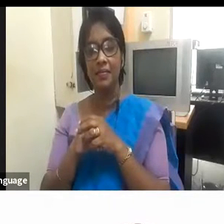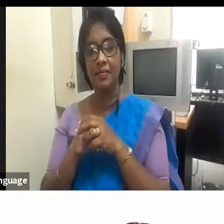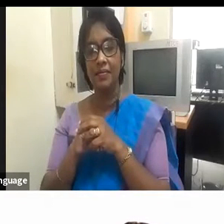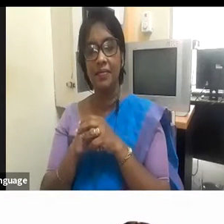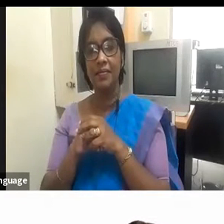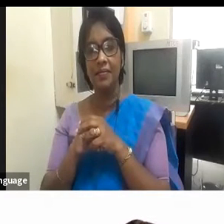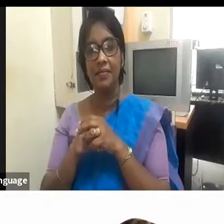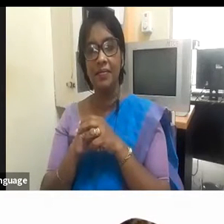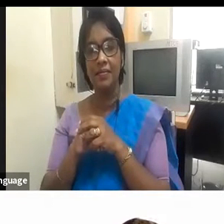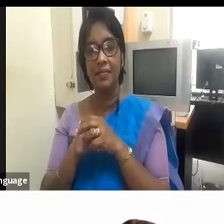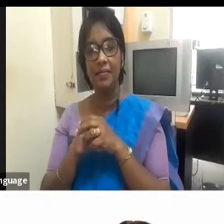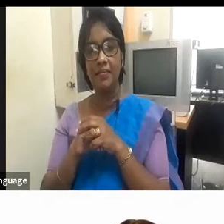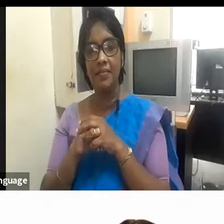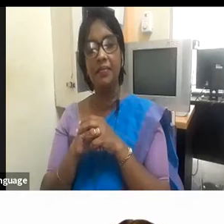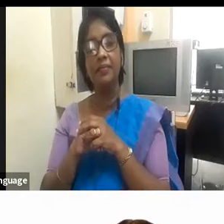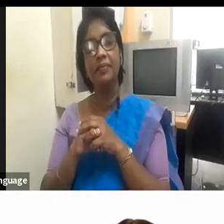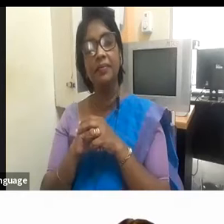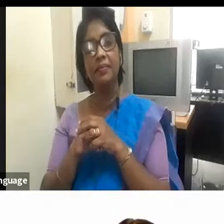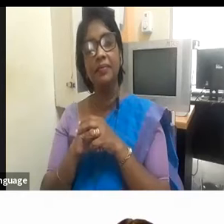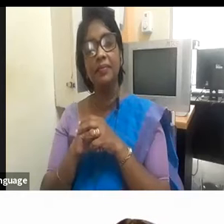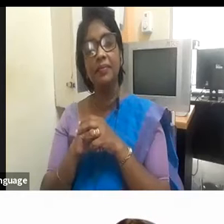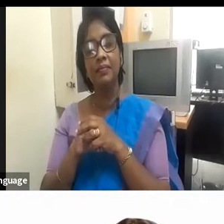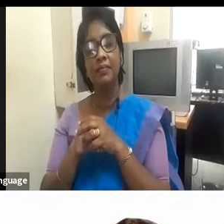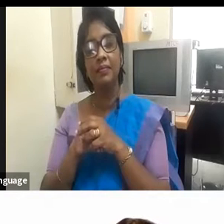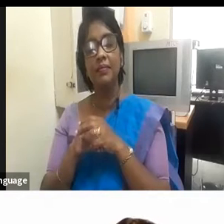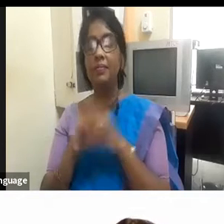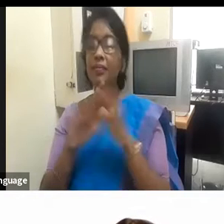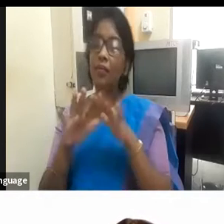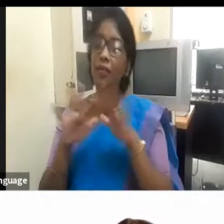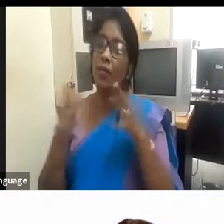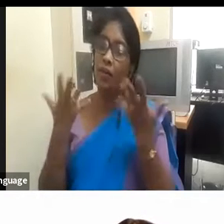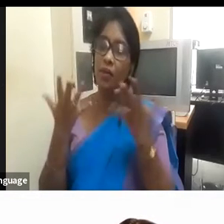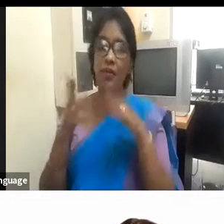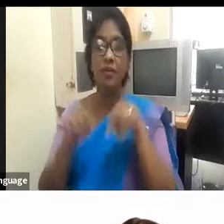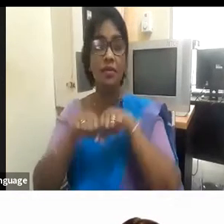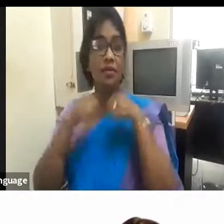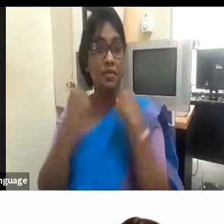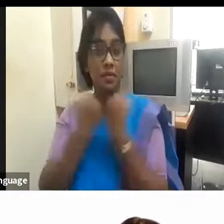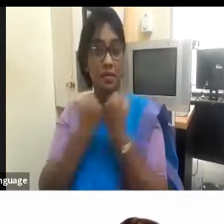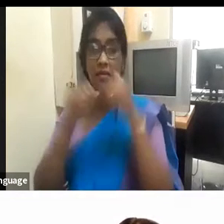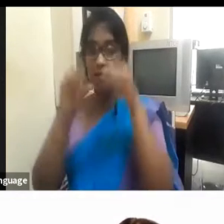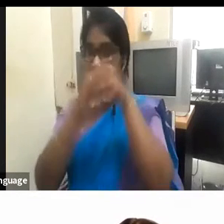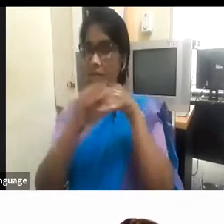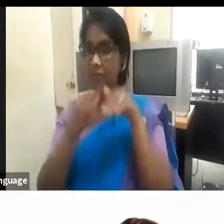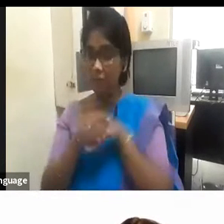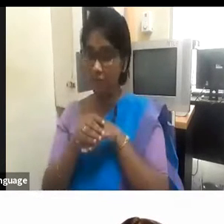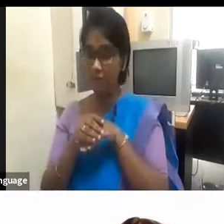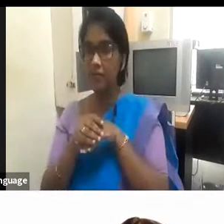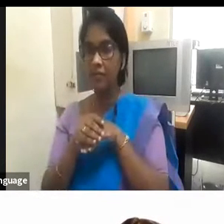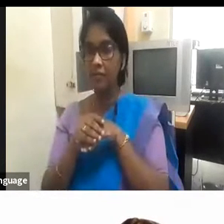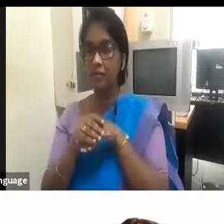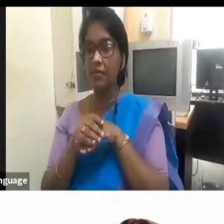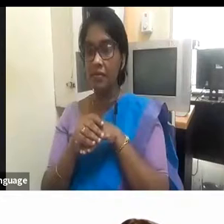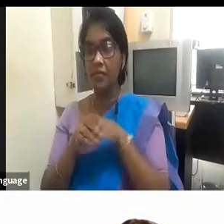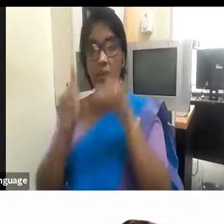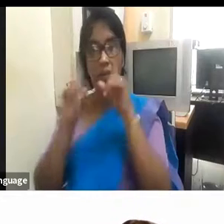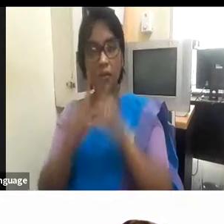like, in any organization, when you start such initiatives,